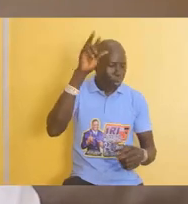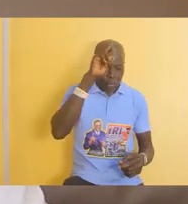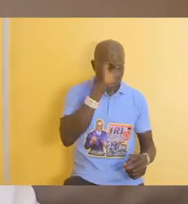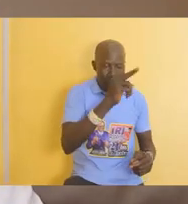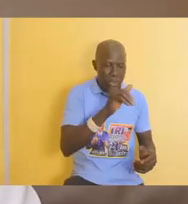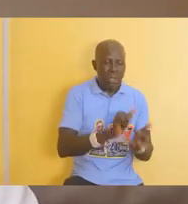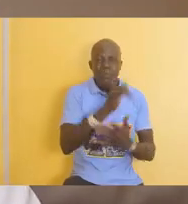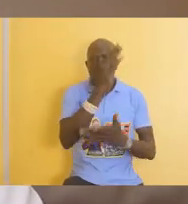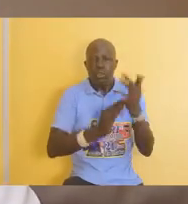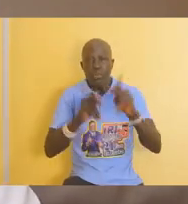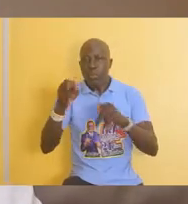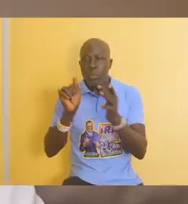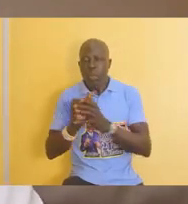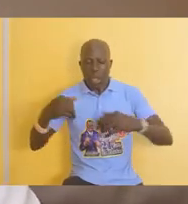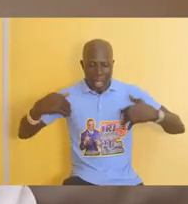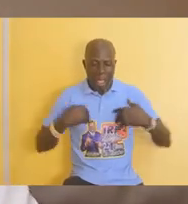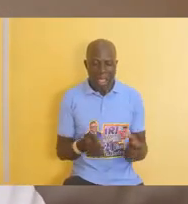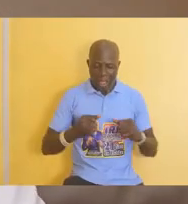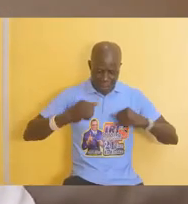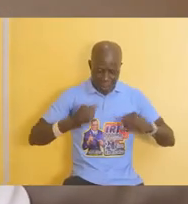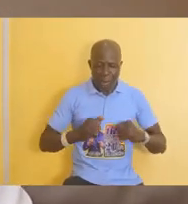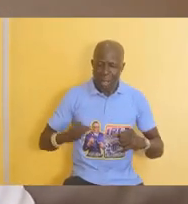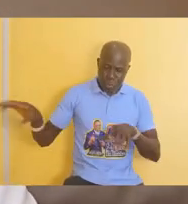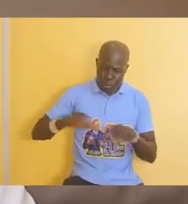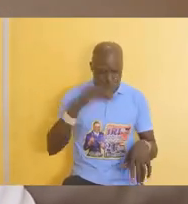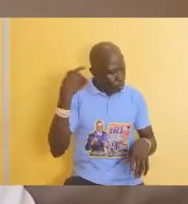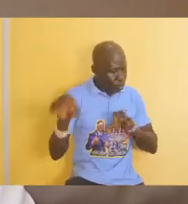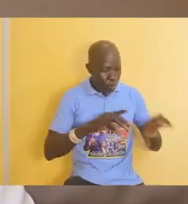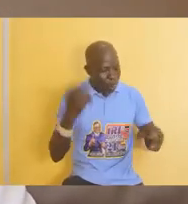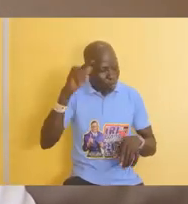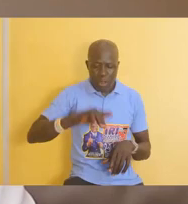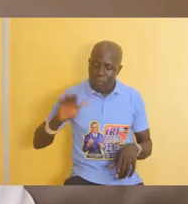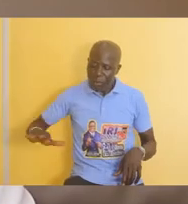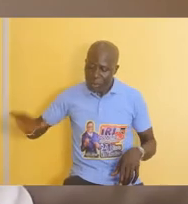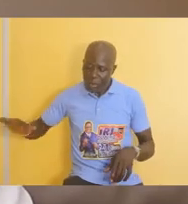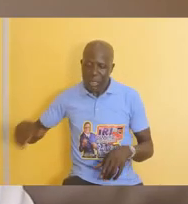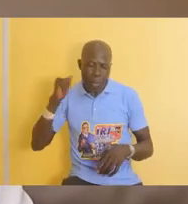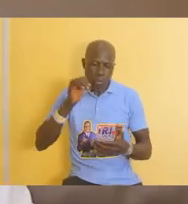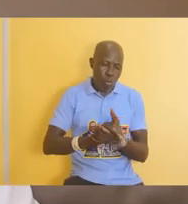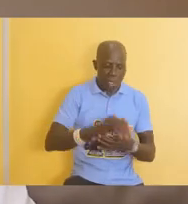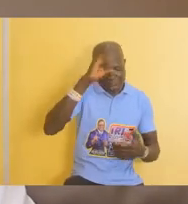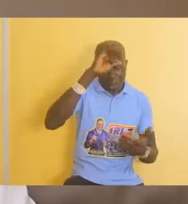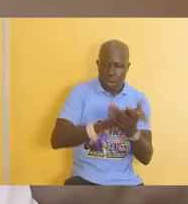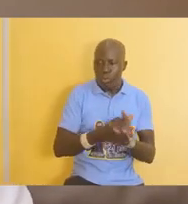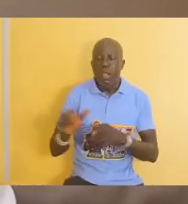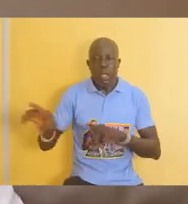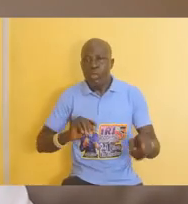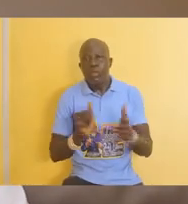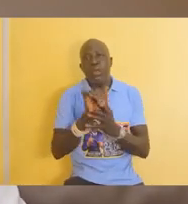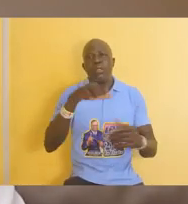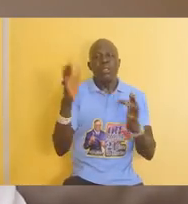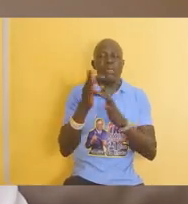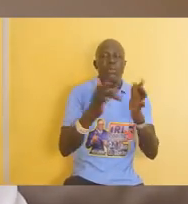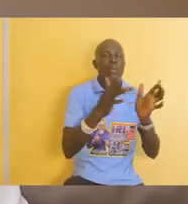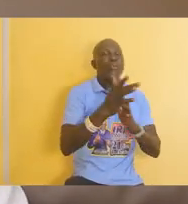this is to me sir awon kan agbara wa se for mo wa to afford it to do for your husband and children FCA yi dan mi wo put me with this the bible ni wo so